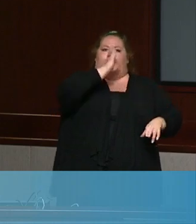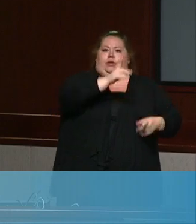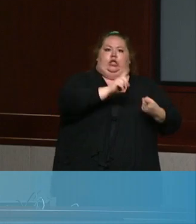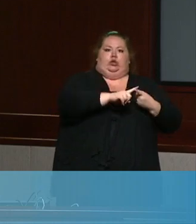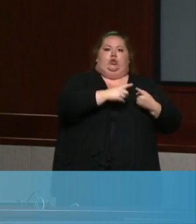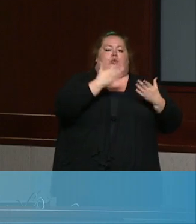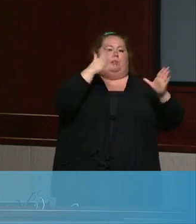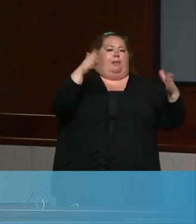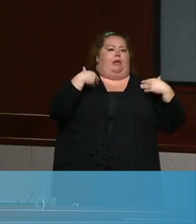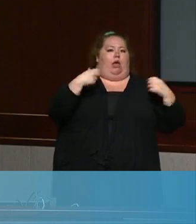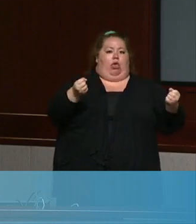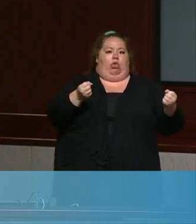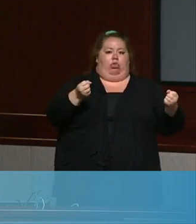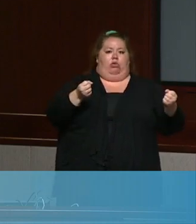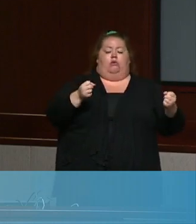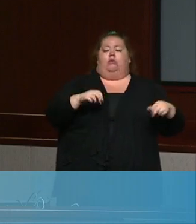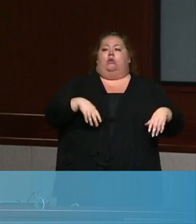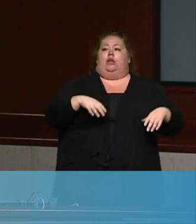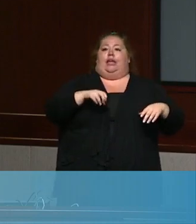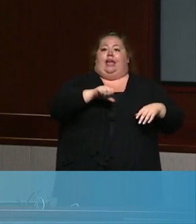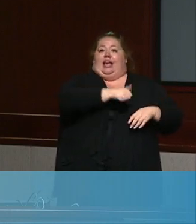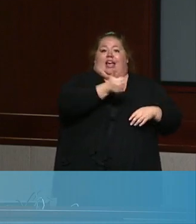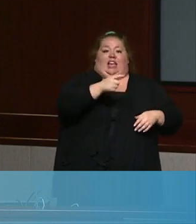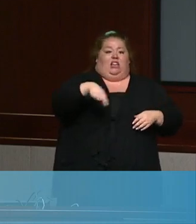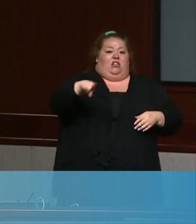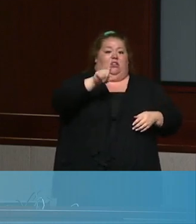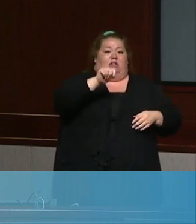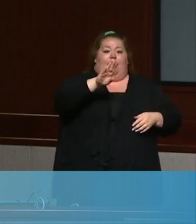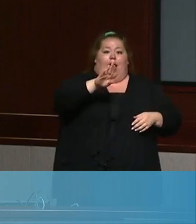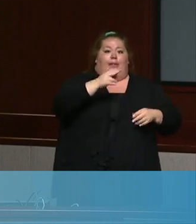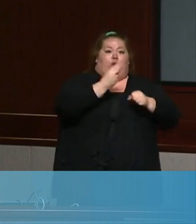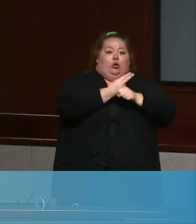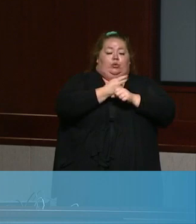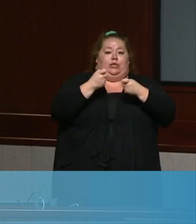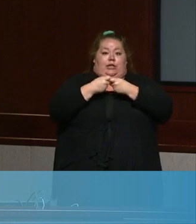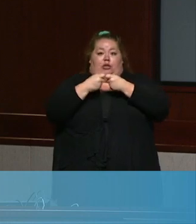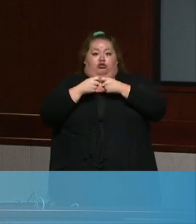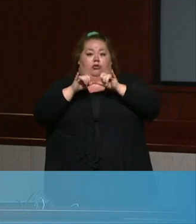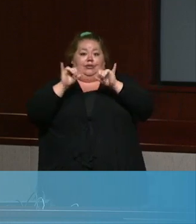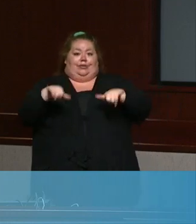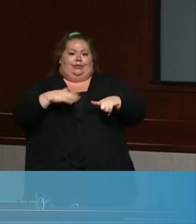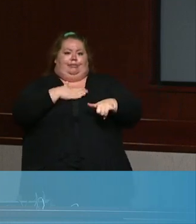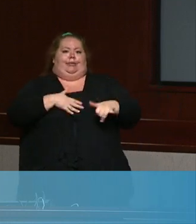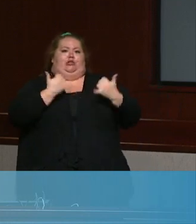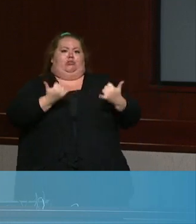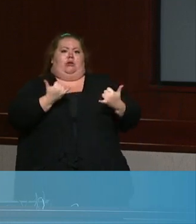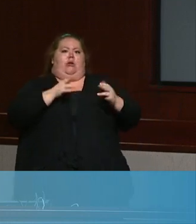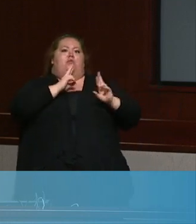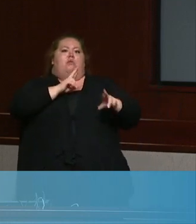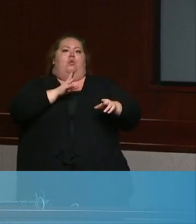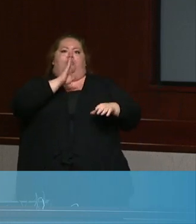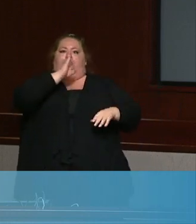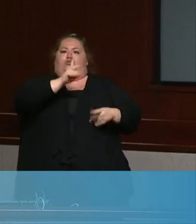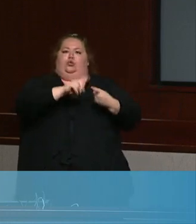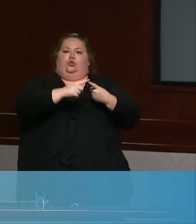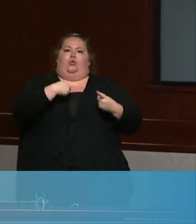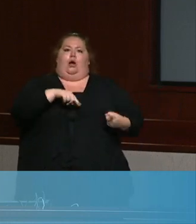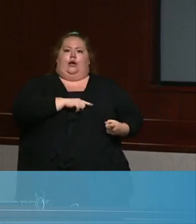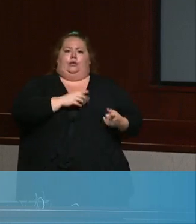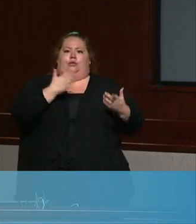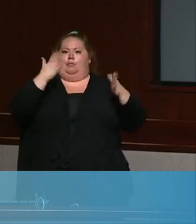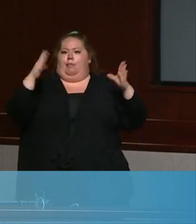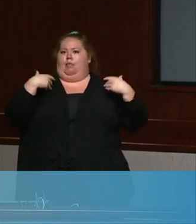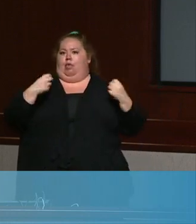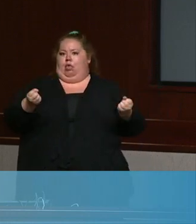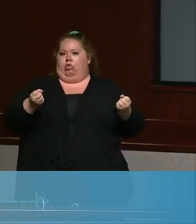that electronic system, so that we can receive those results in a more timely fashion. So we've been reaching out to those labs to ensure that